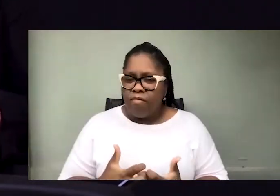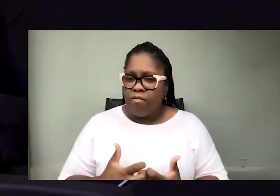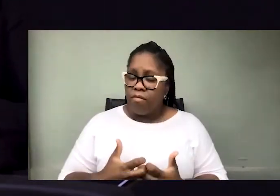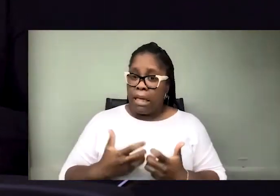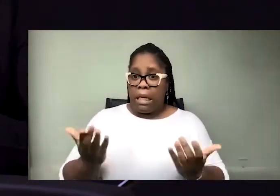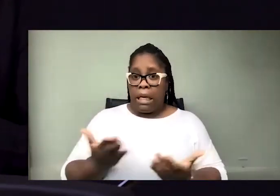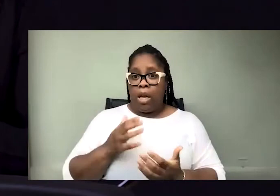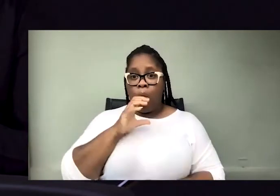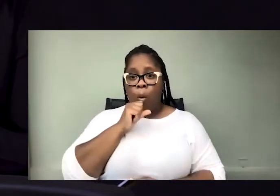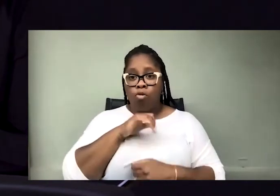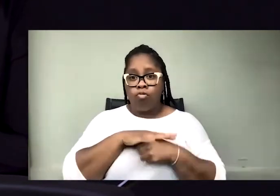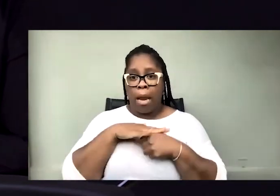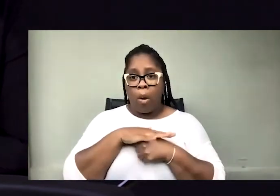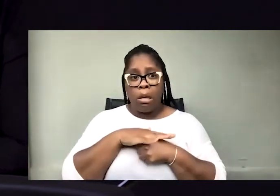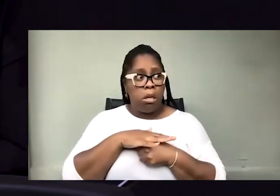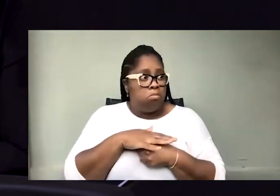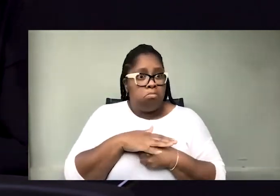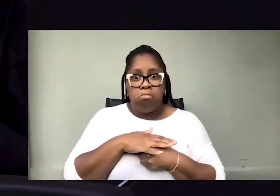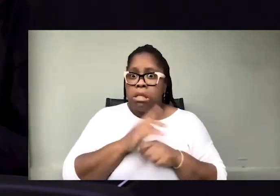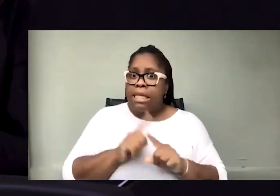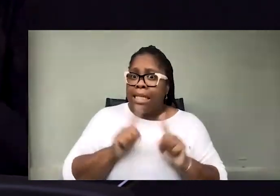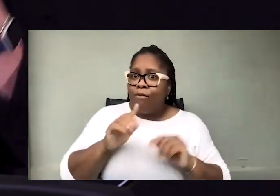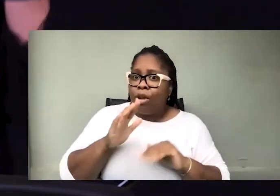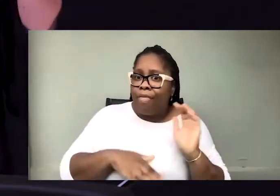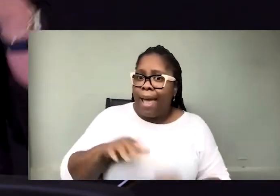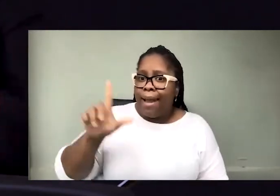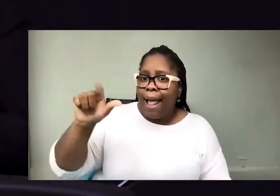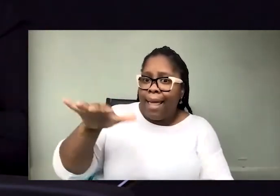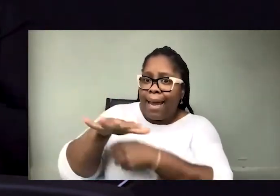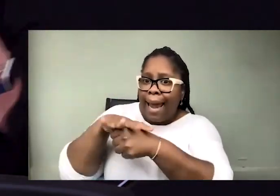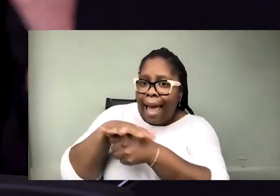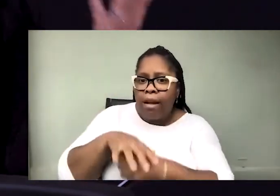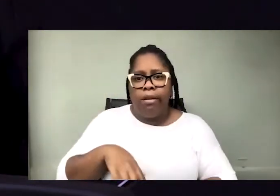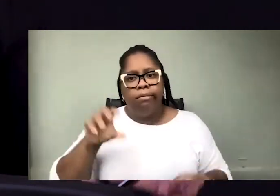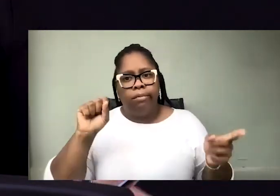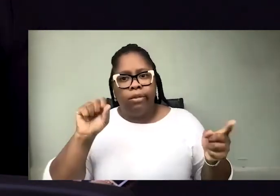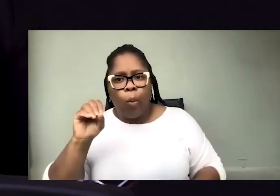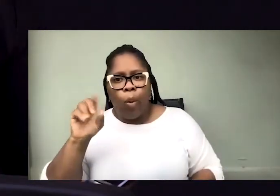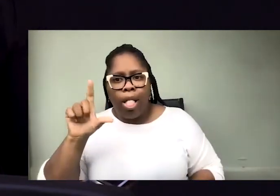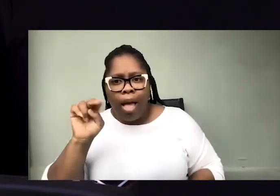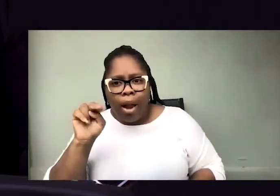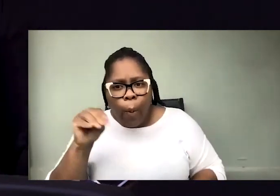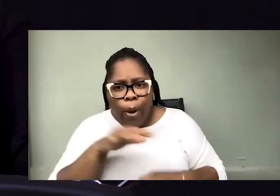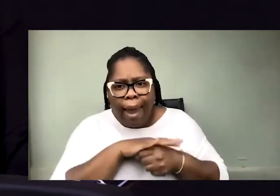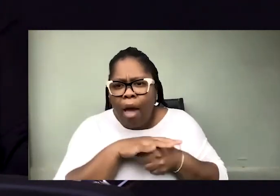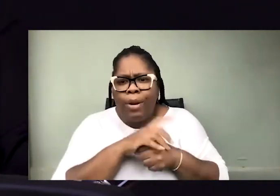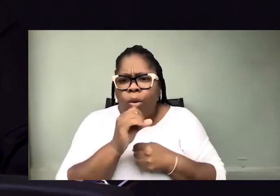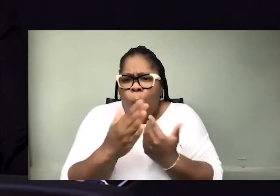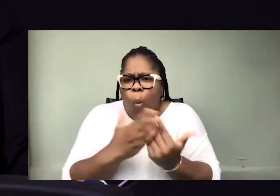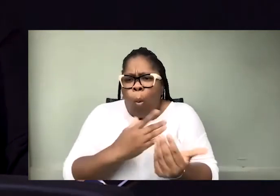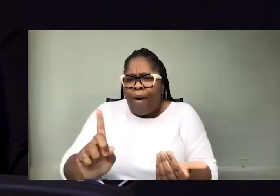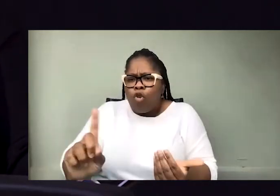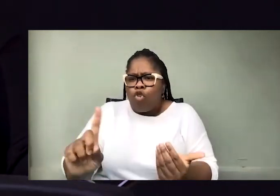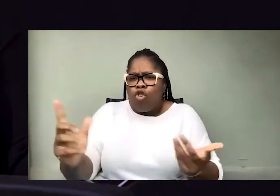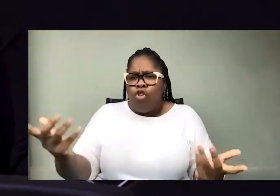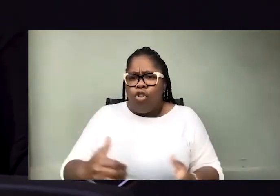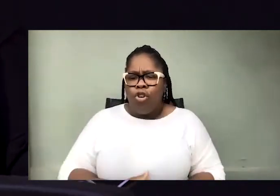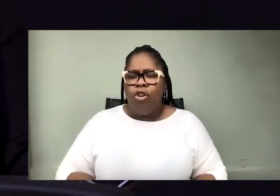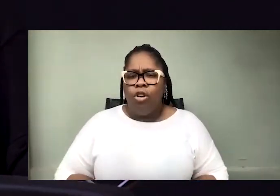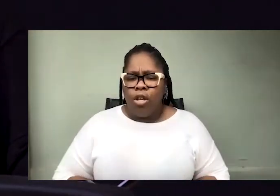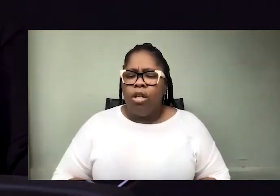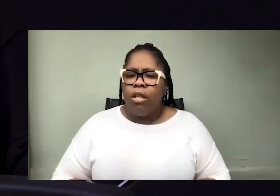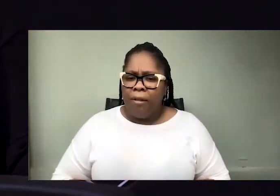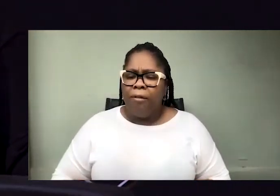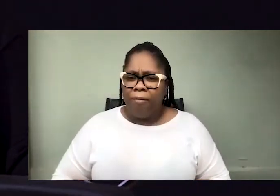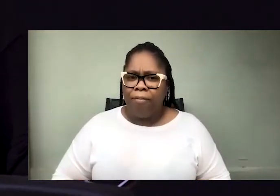are probably much different than the needs in another county like LA or Solano or wherever that may be. And